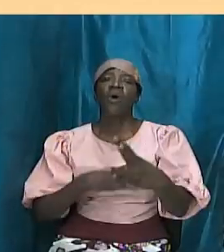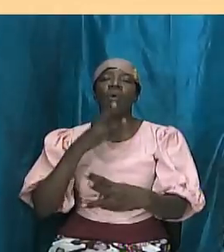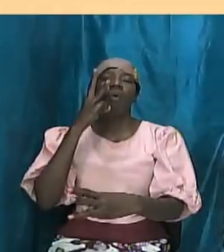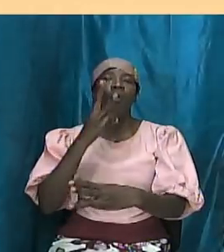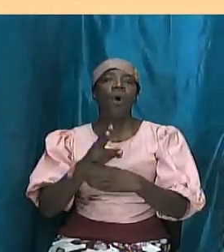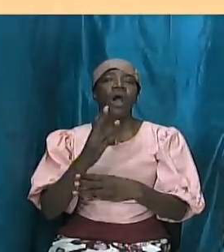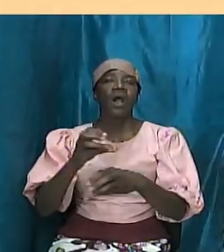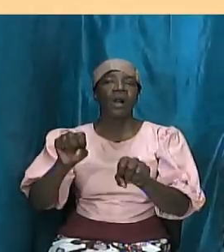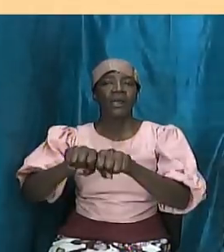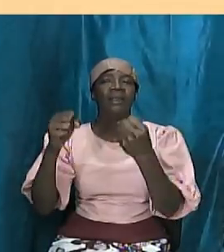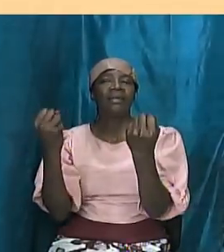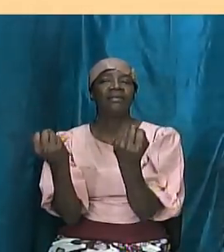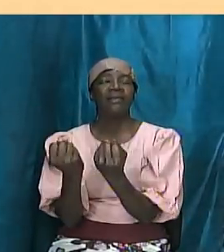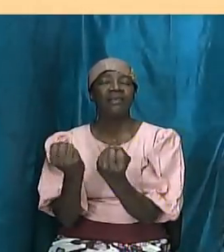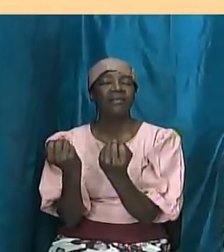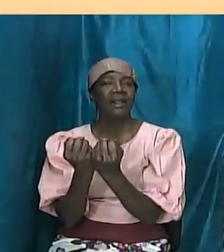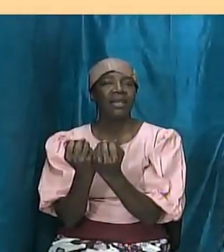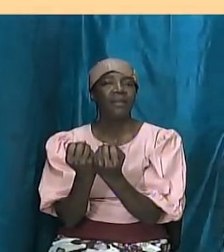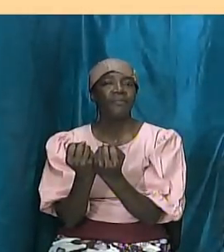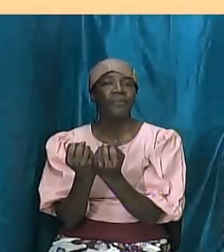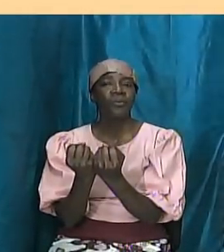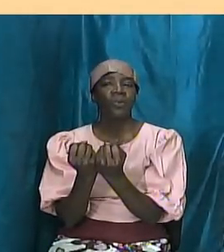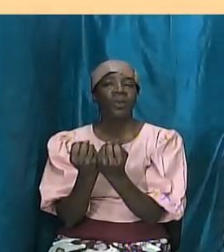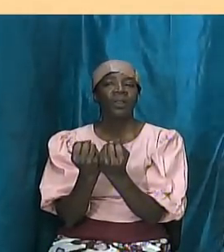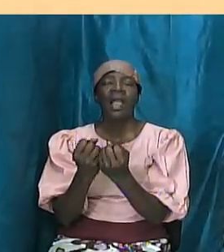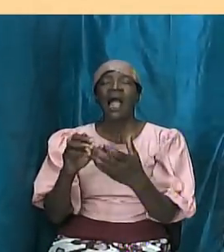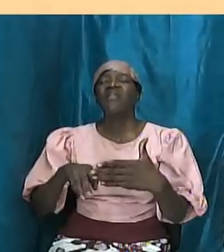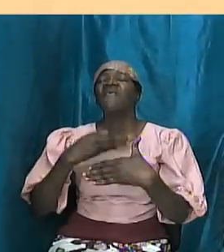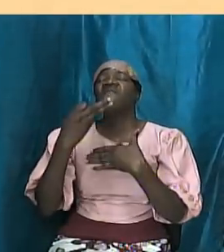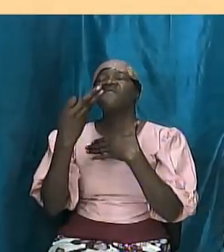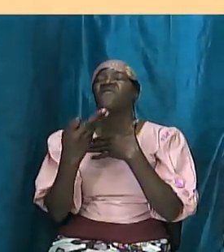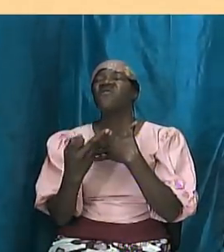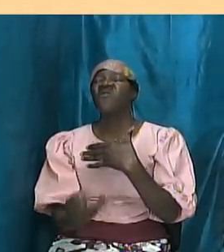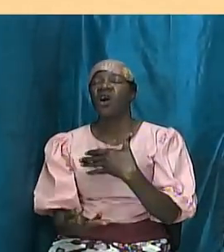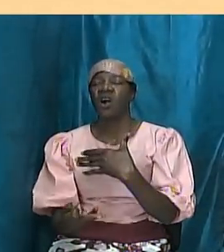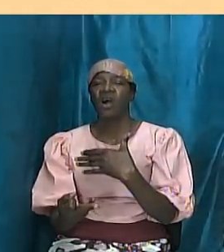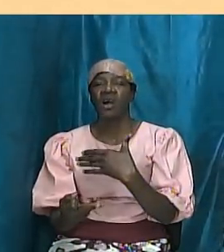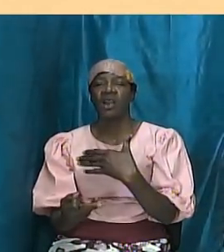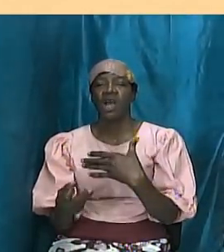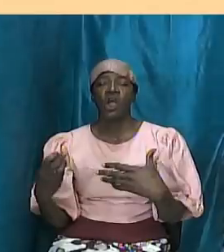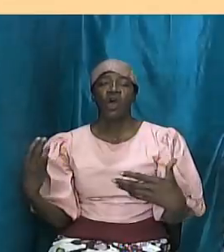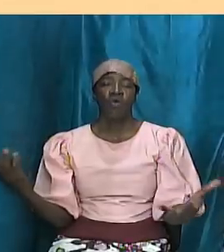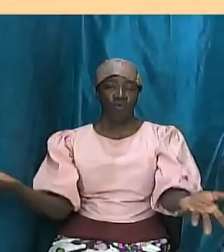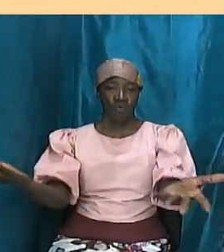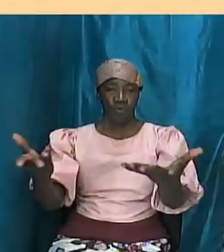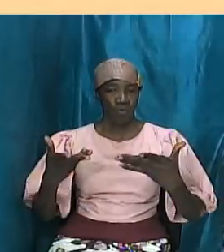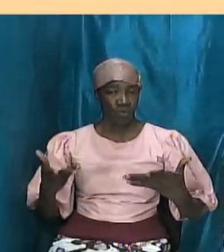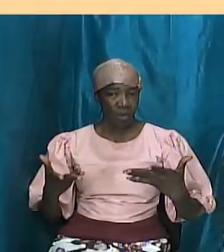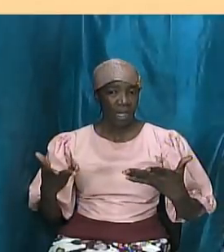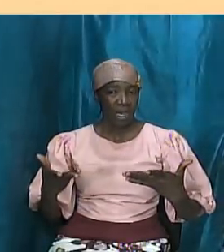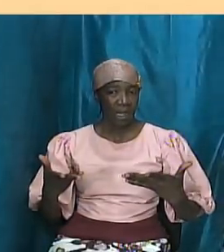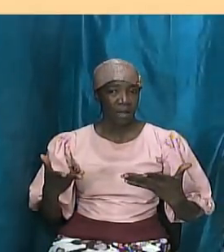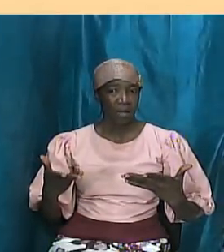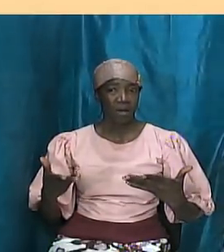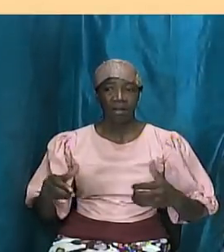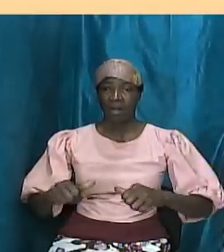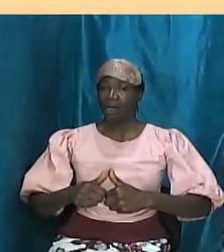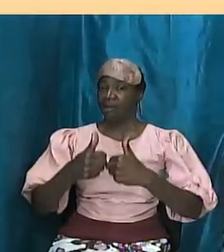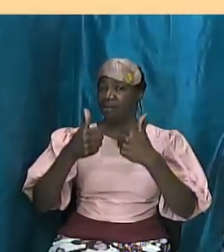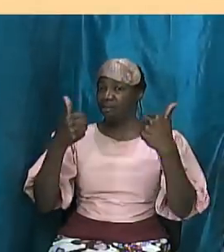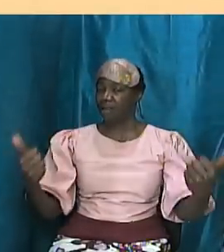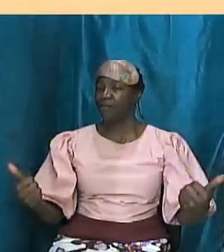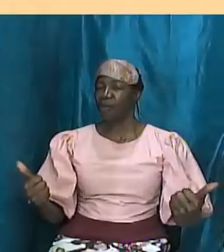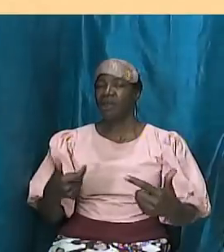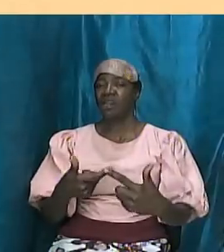And as a result of sin and the fall, we were separated from Almighty God. But in